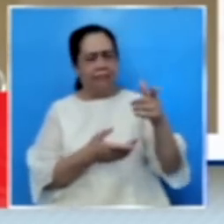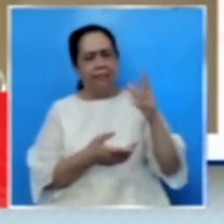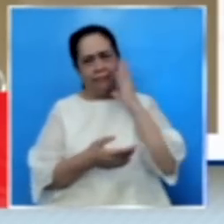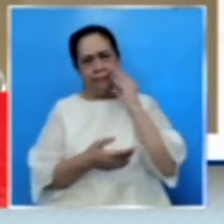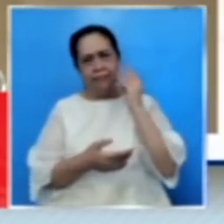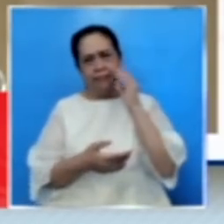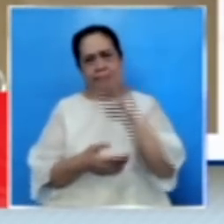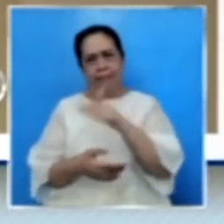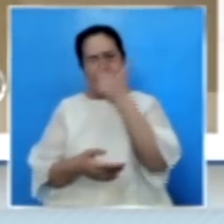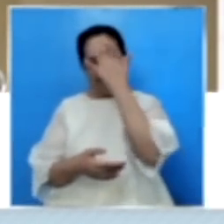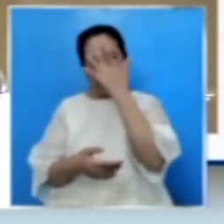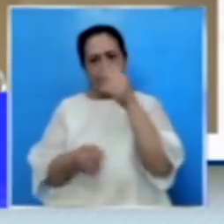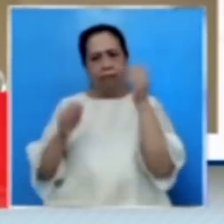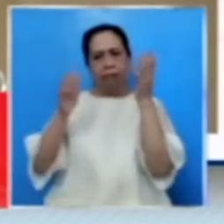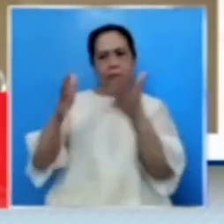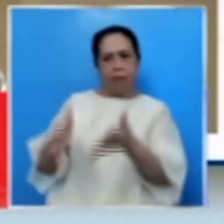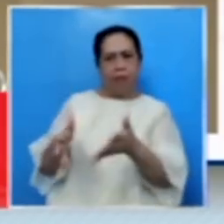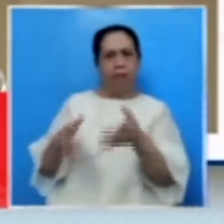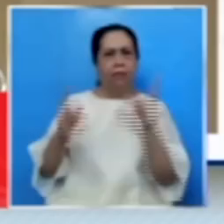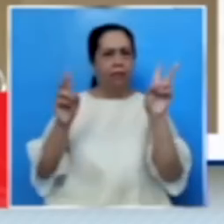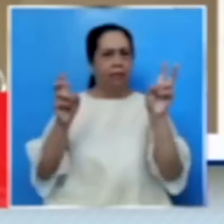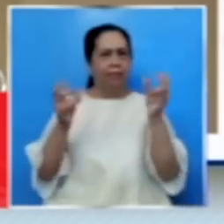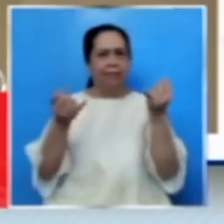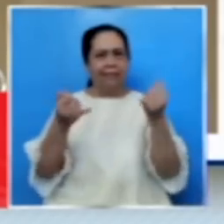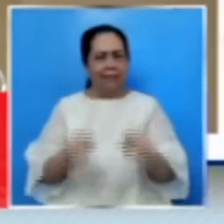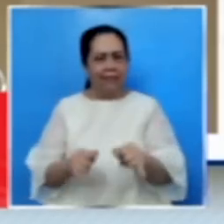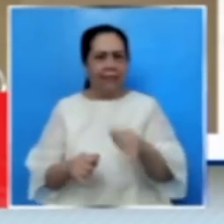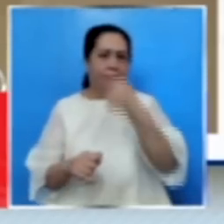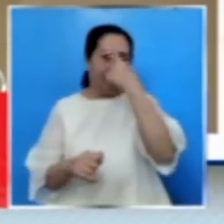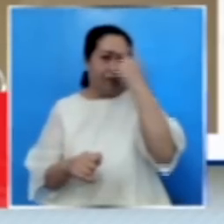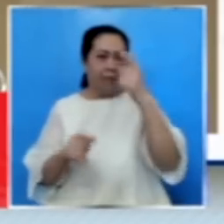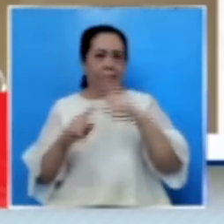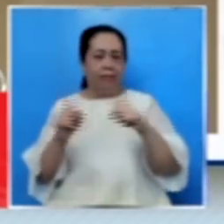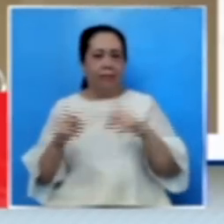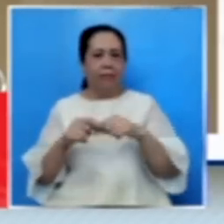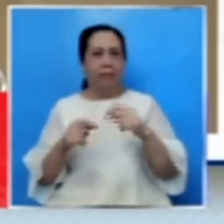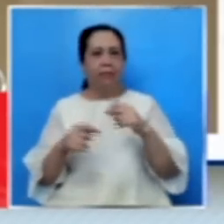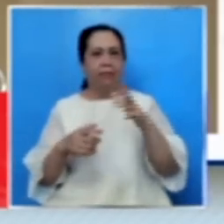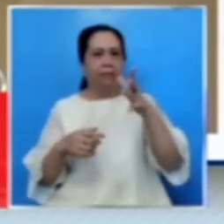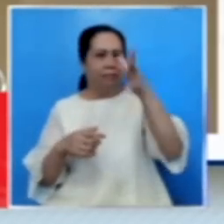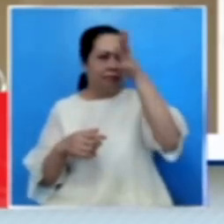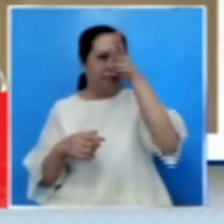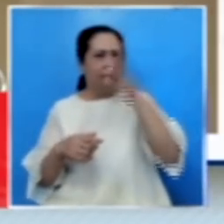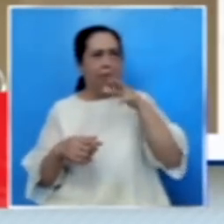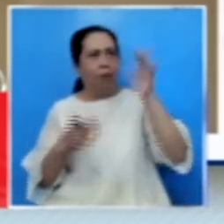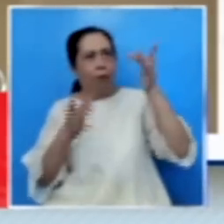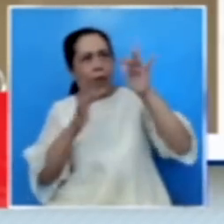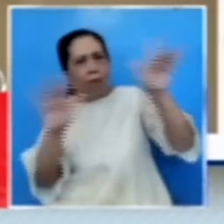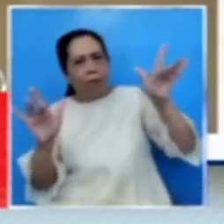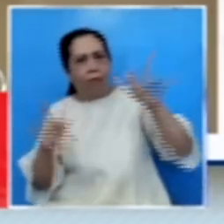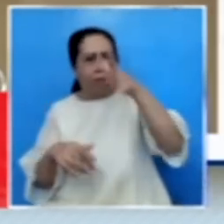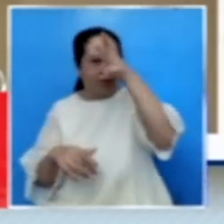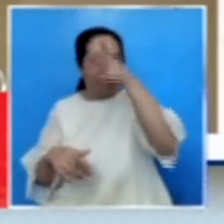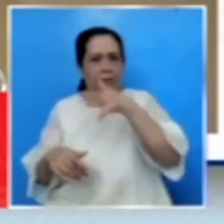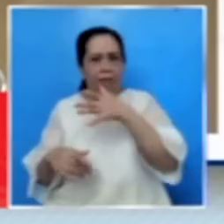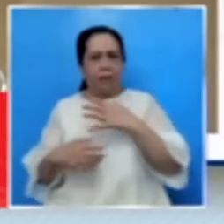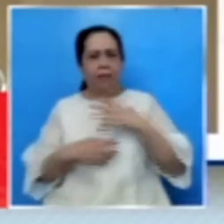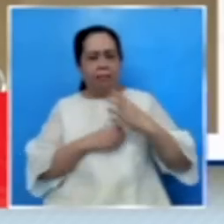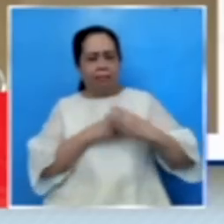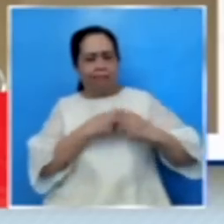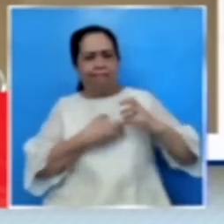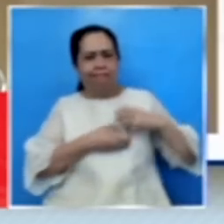the abandonment issues due to an absentee parent, the anguish